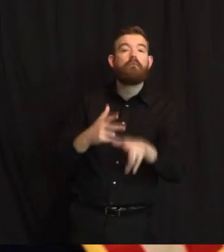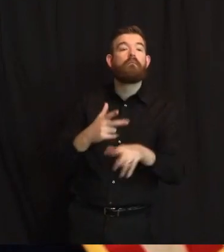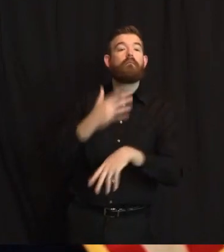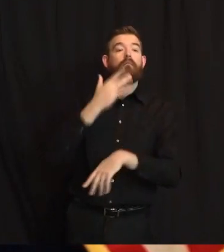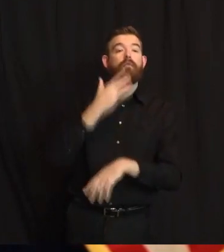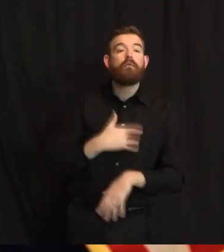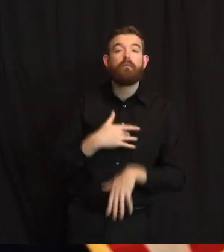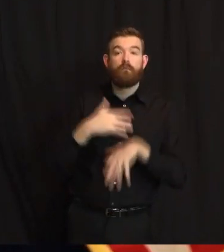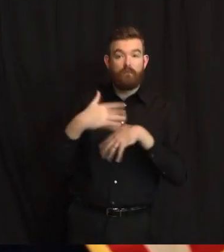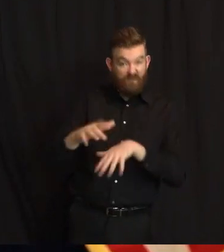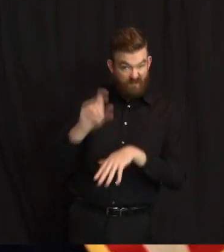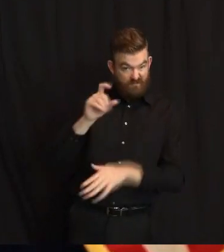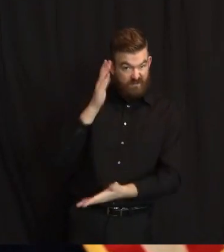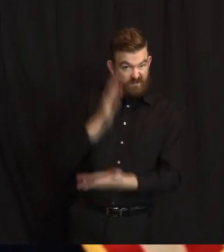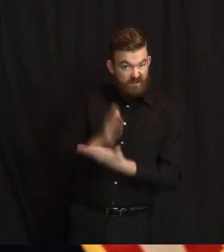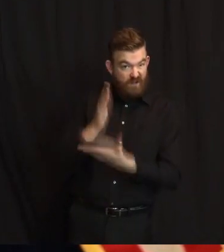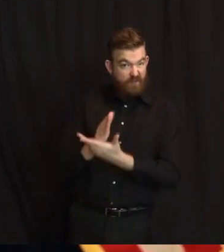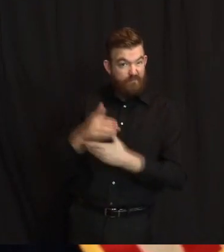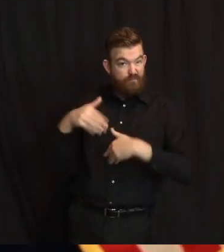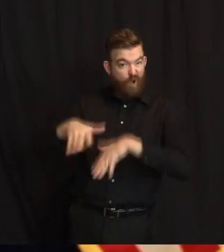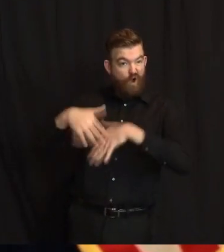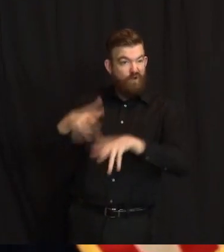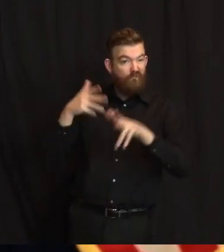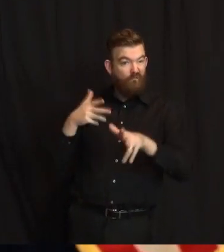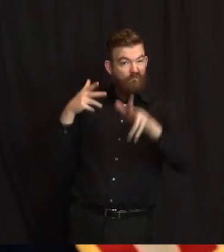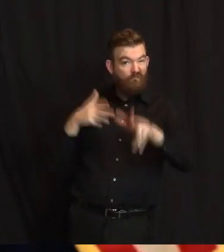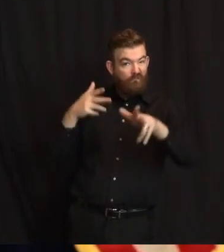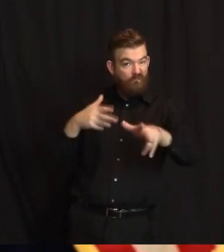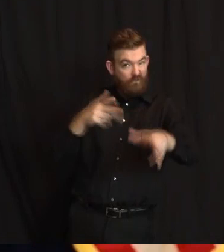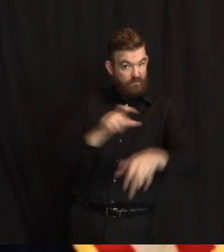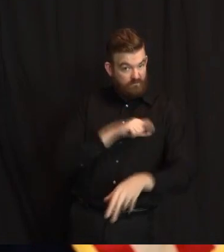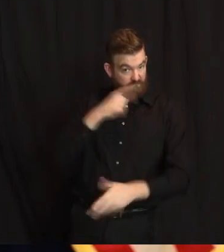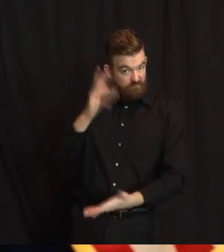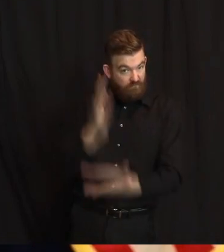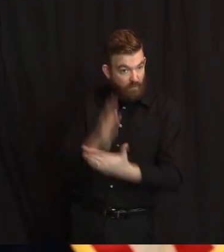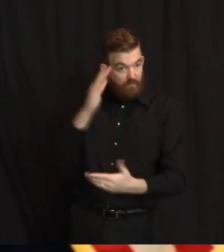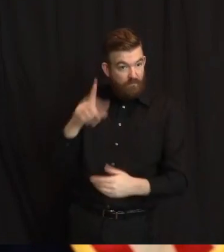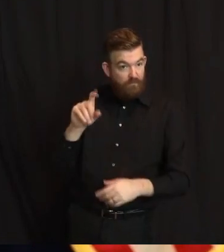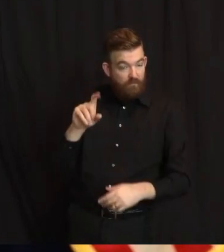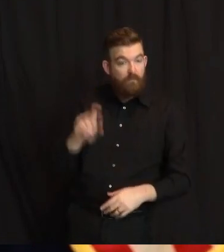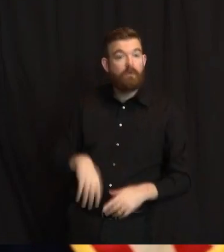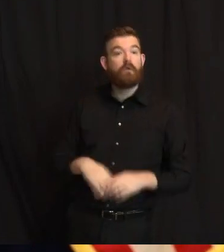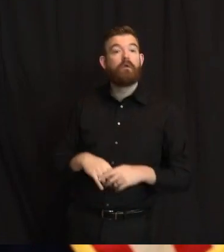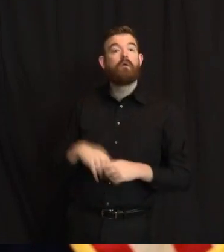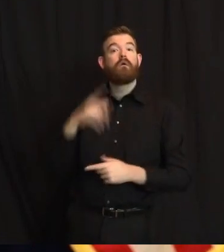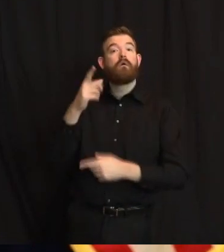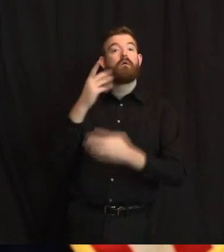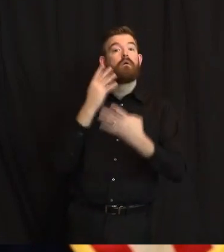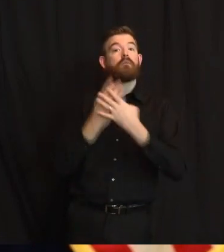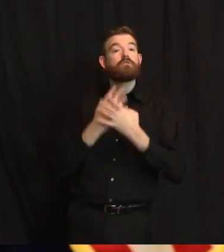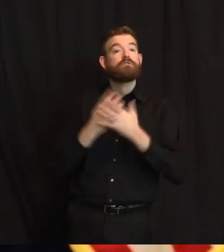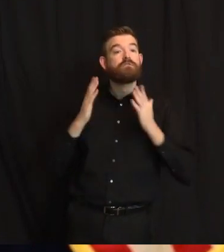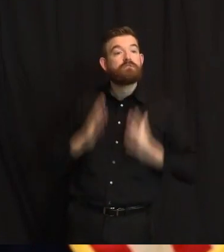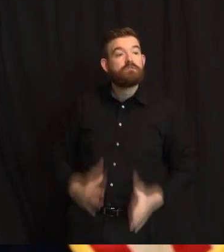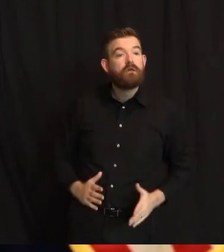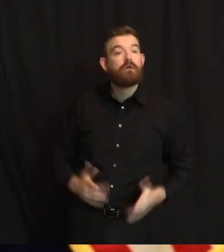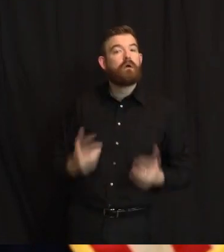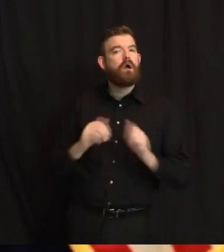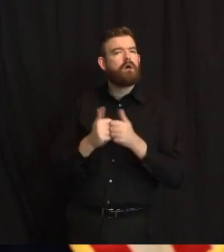stop. Regarding inmates, how can you assure inmates of their family the agency is doing everything it can to protect them, especially after a